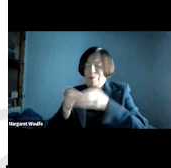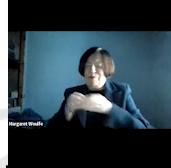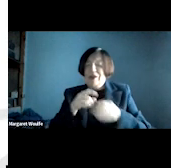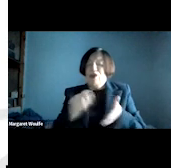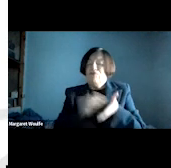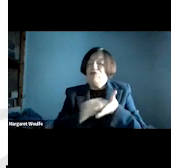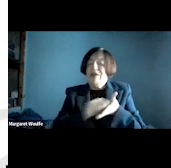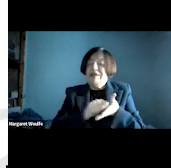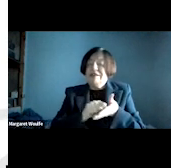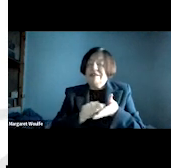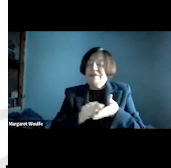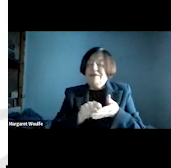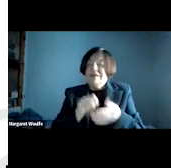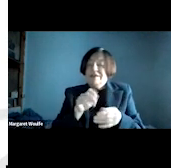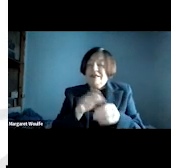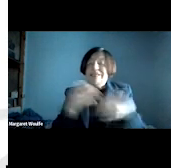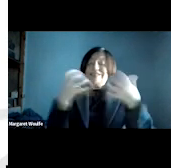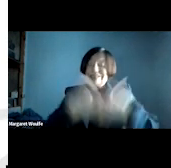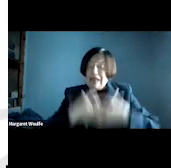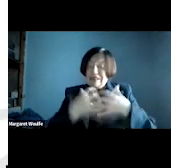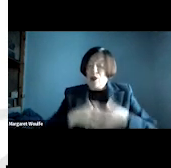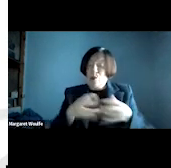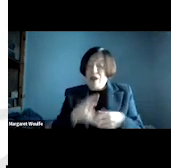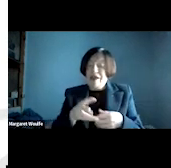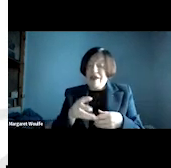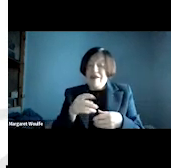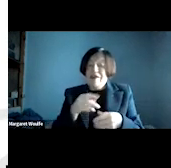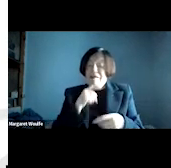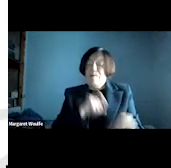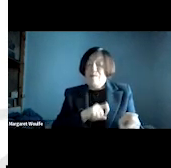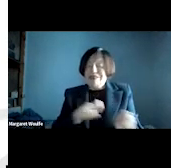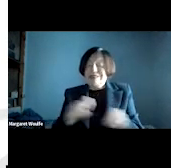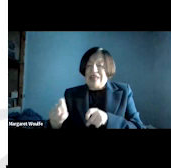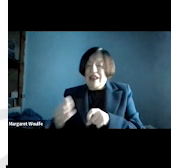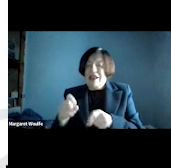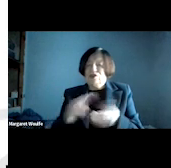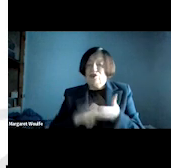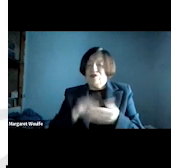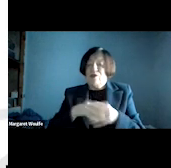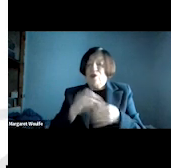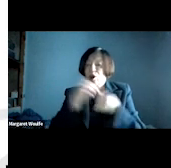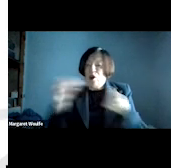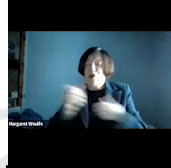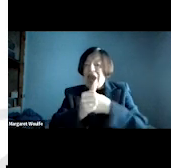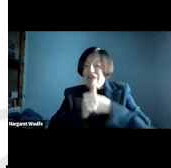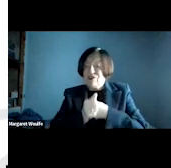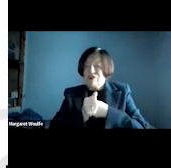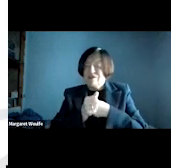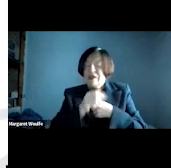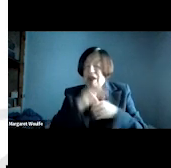written, you know, in a technical way. However, this is still very useful for many advocates and consumers and so